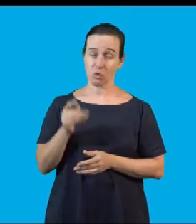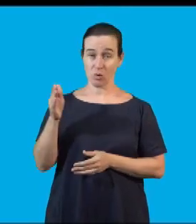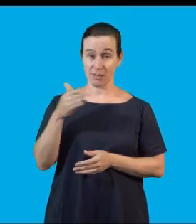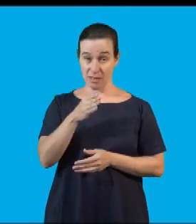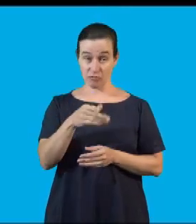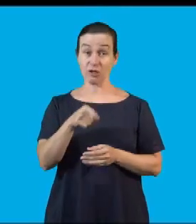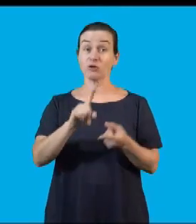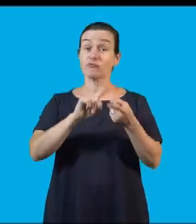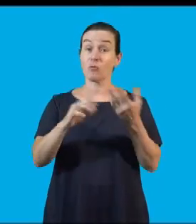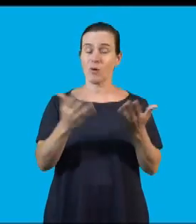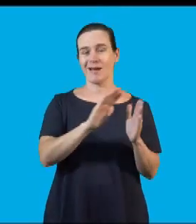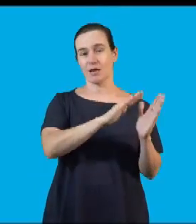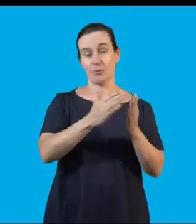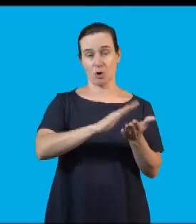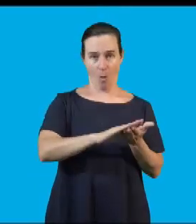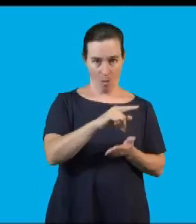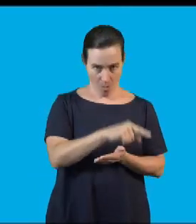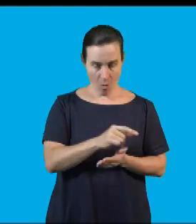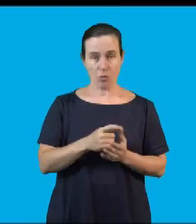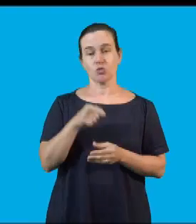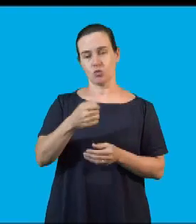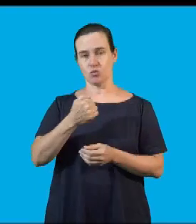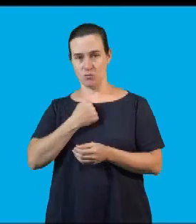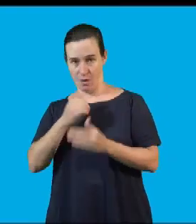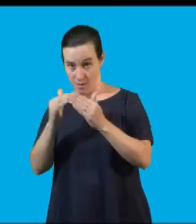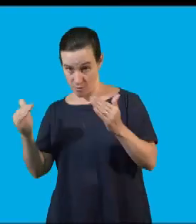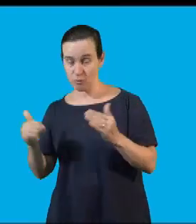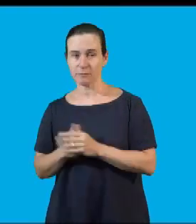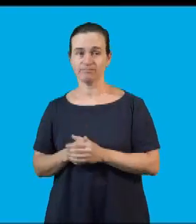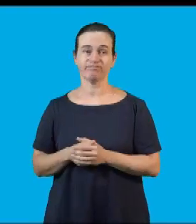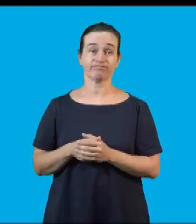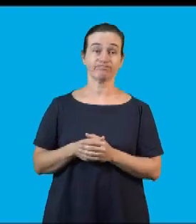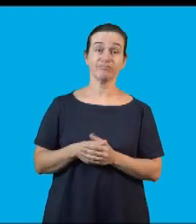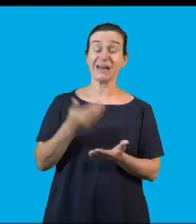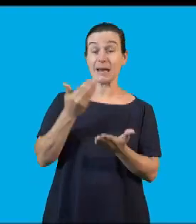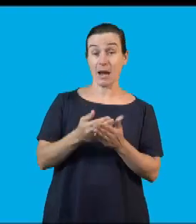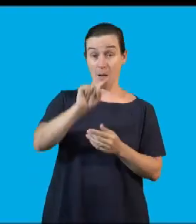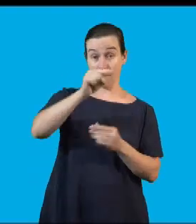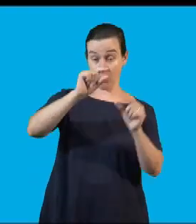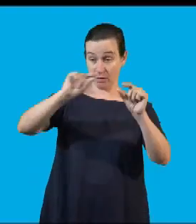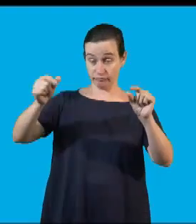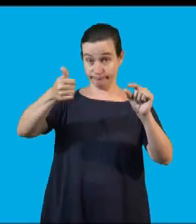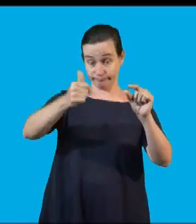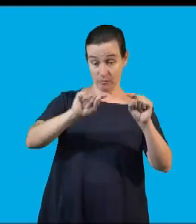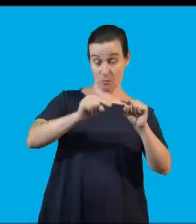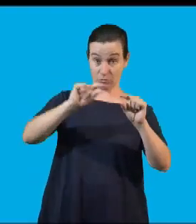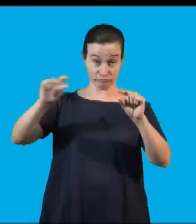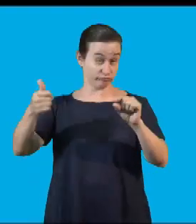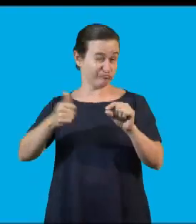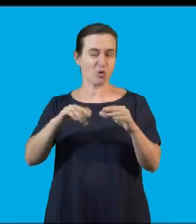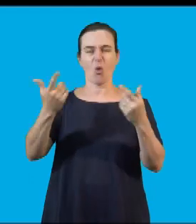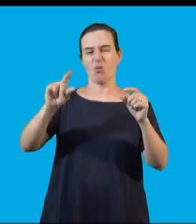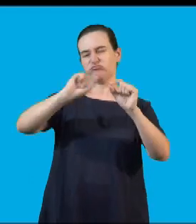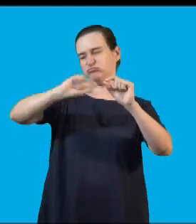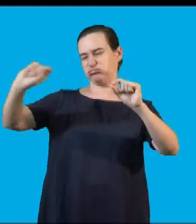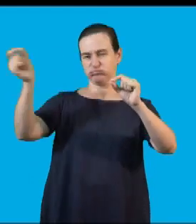The directions must be from the community hall to your house. They may be in point form or in paragraph